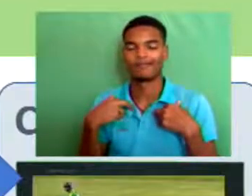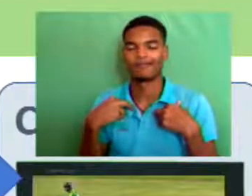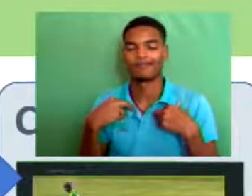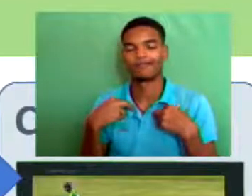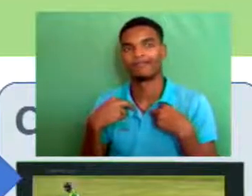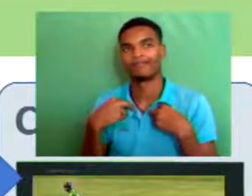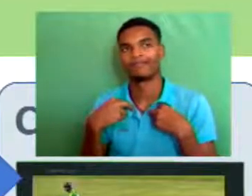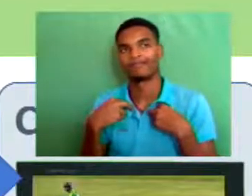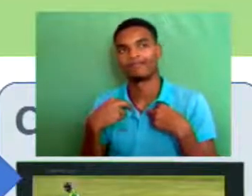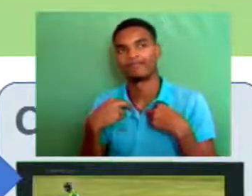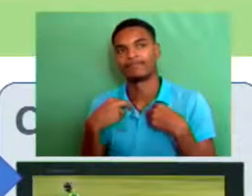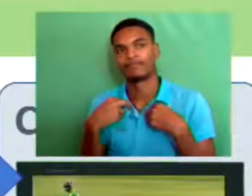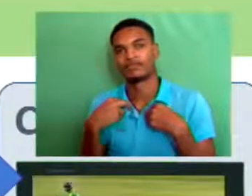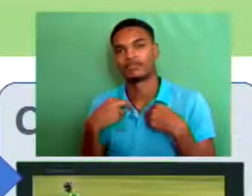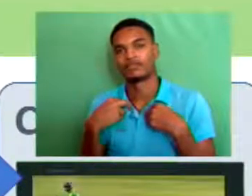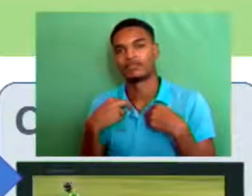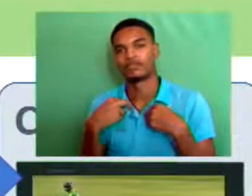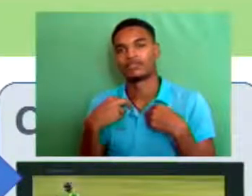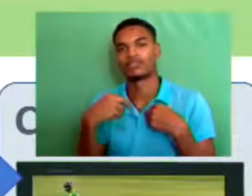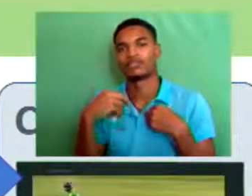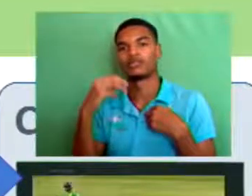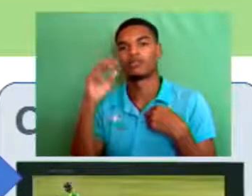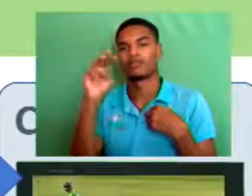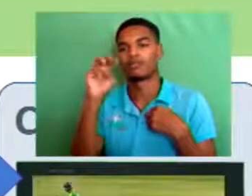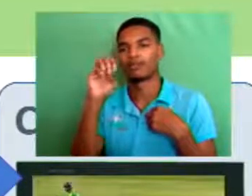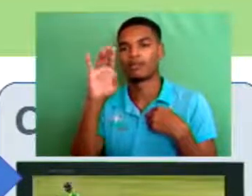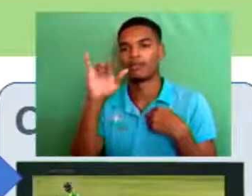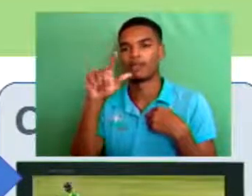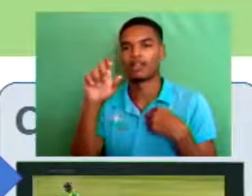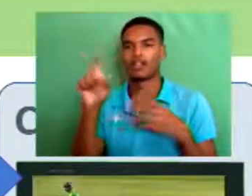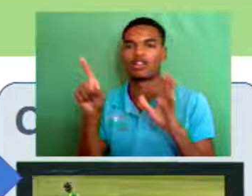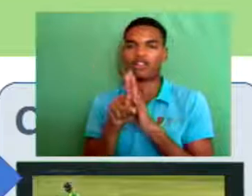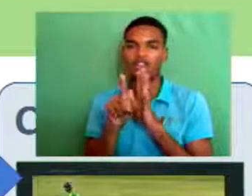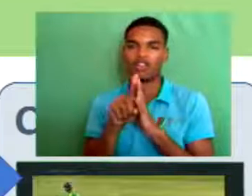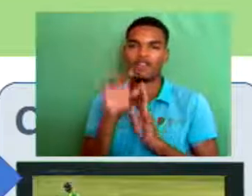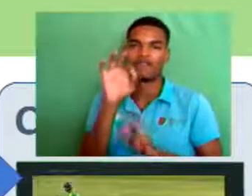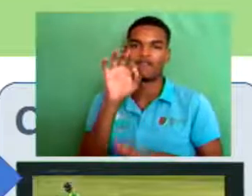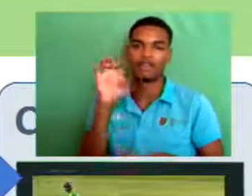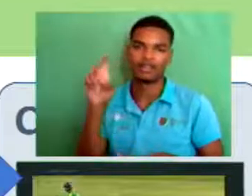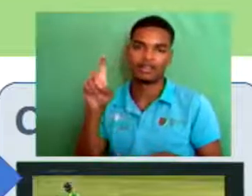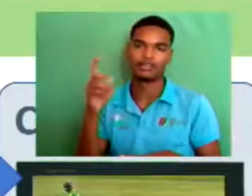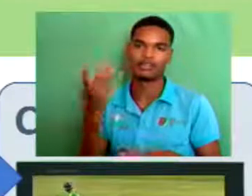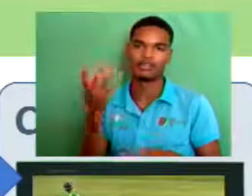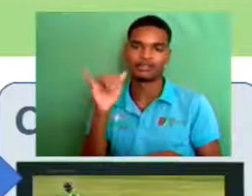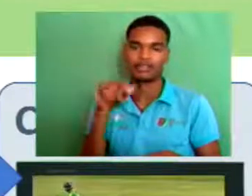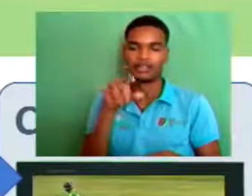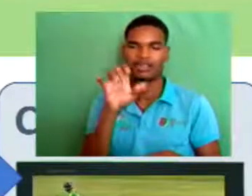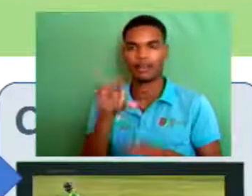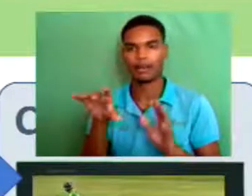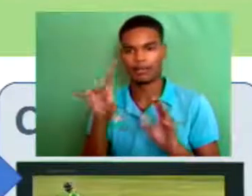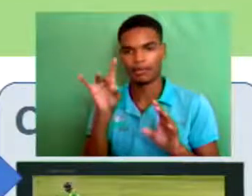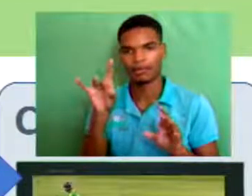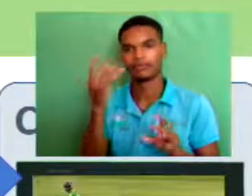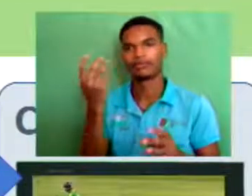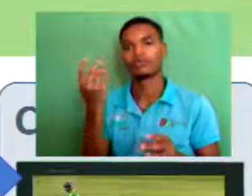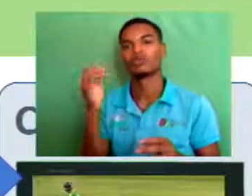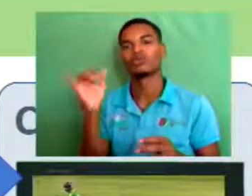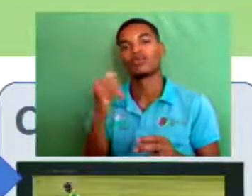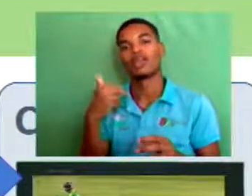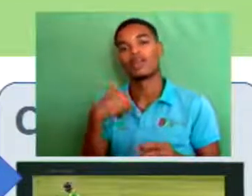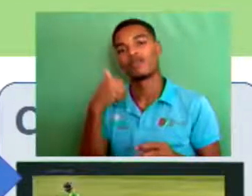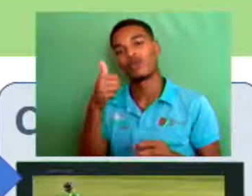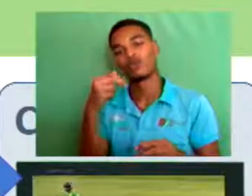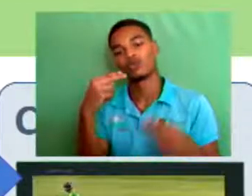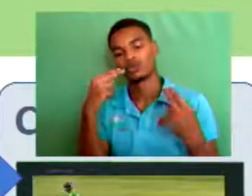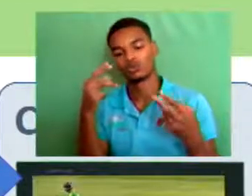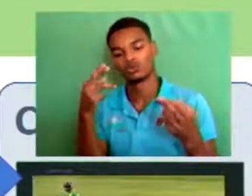official mobile alert feed or data feed that a system like this could pick up. You may have your own newsroom information.